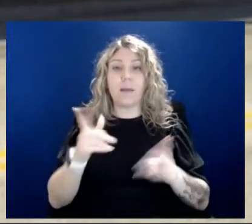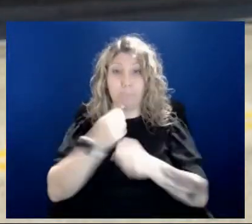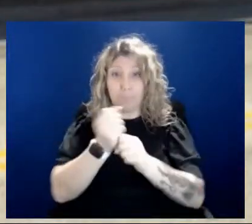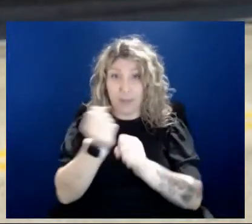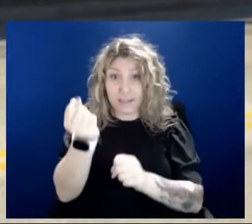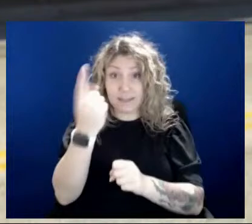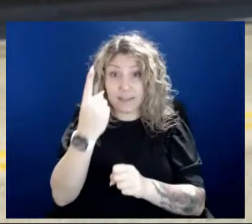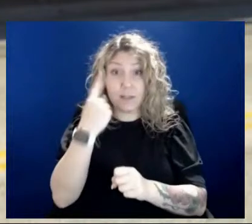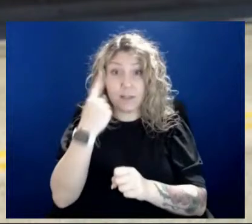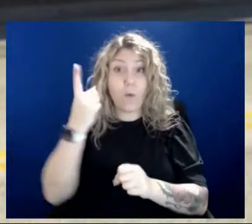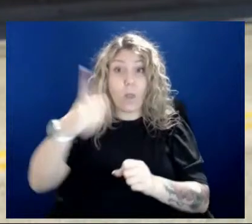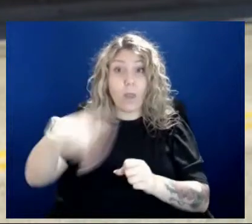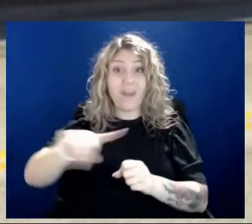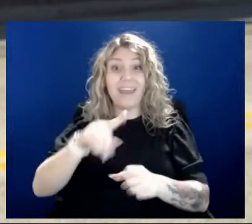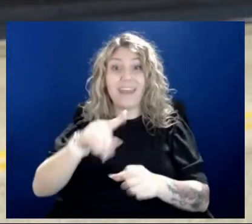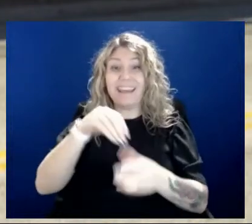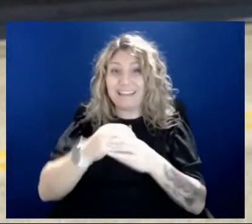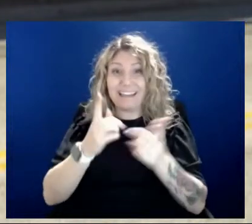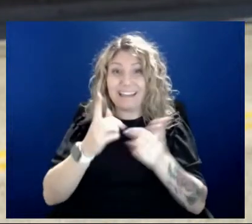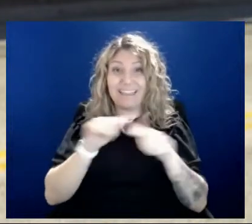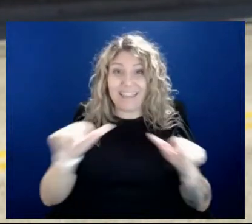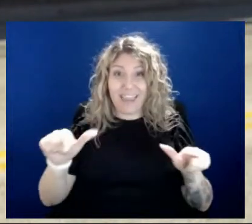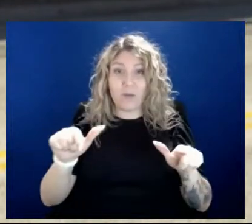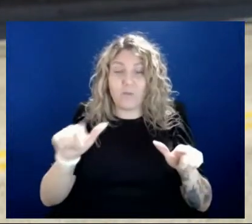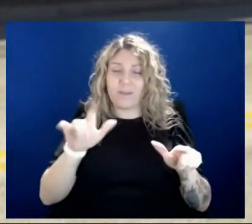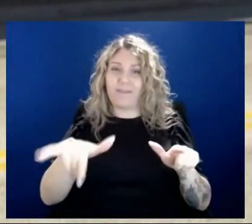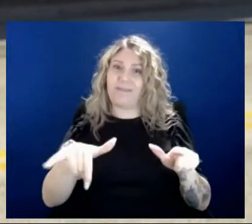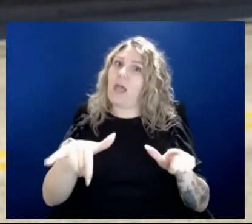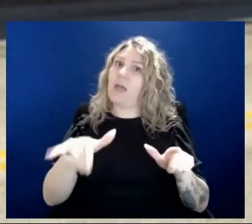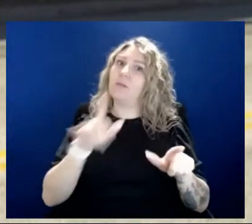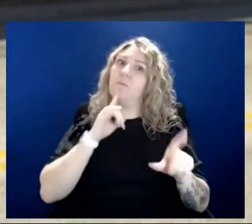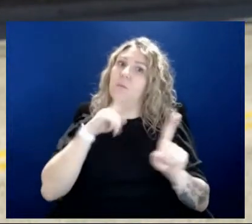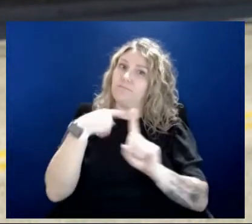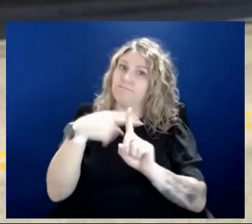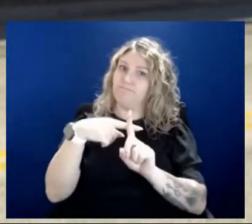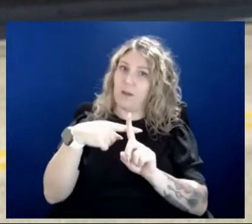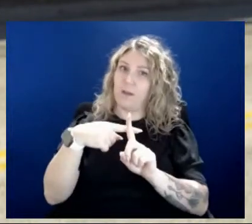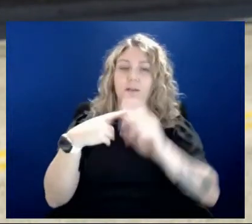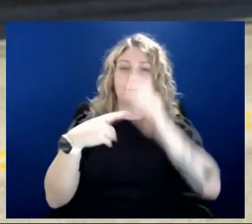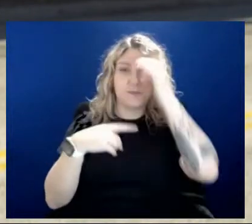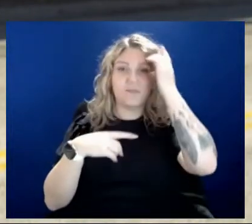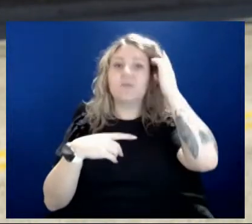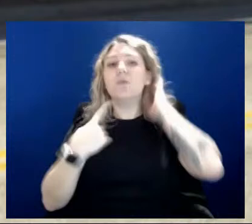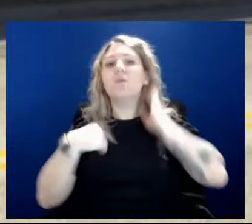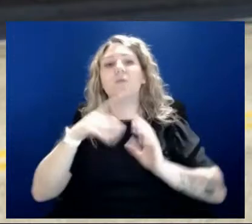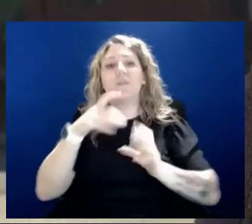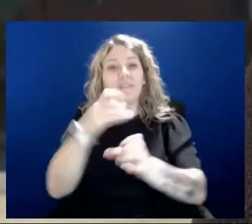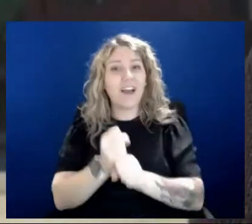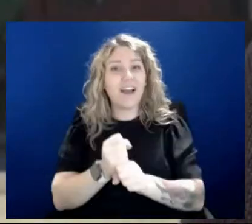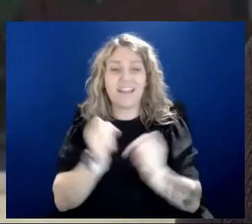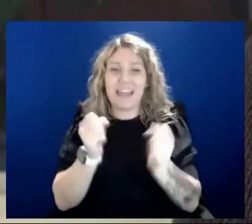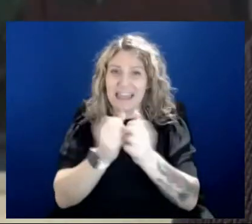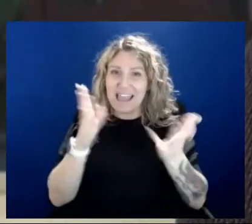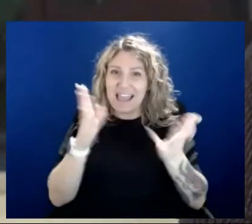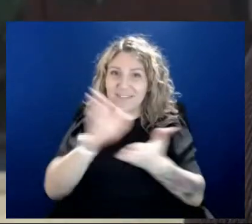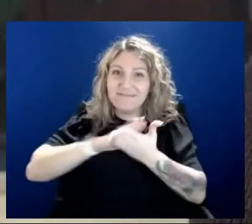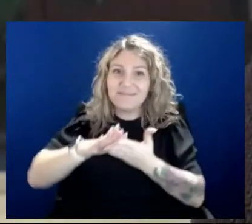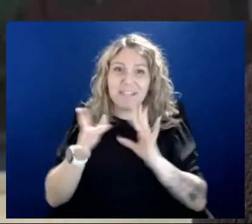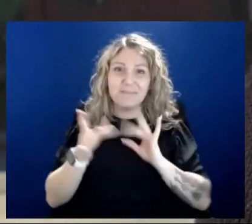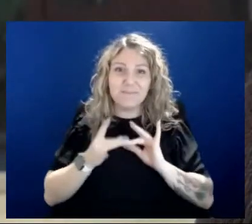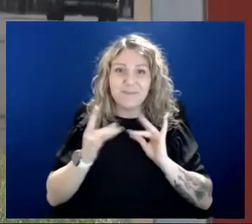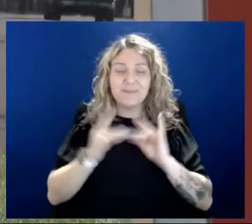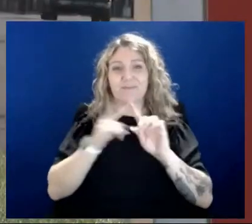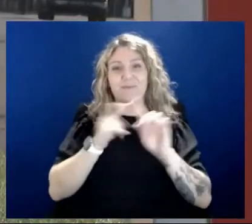them in their language has made a difference. And we've received very nice comments from people